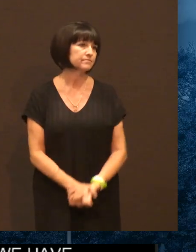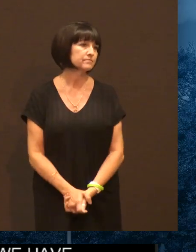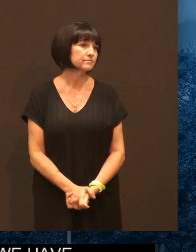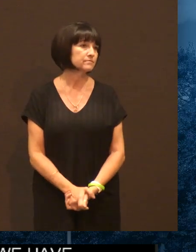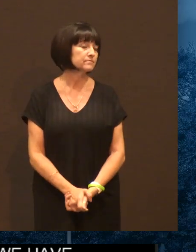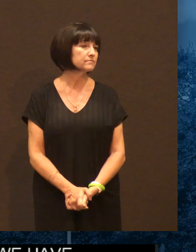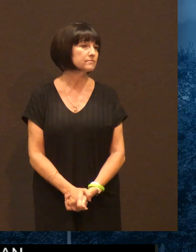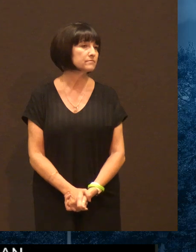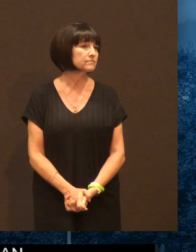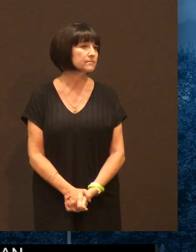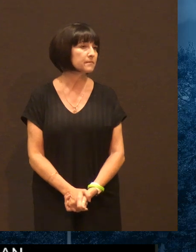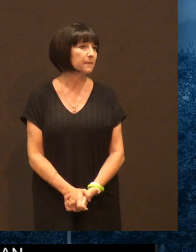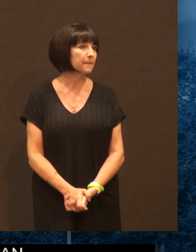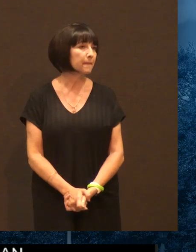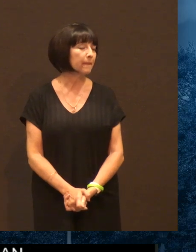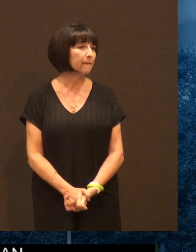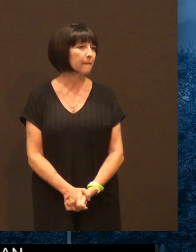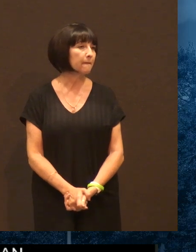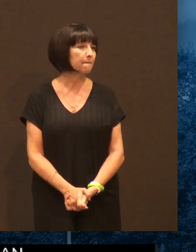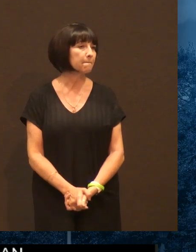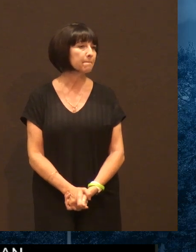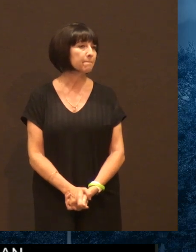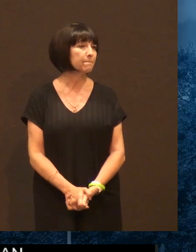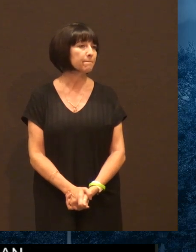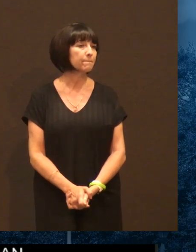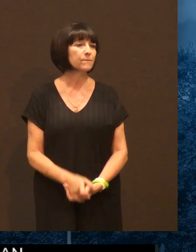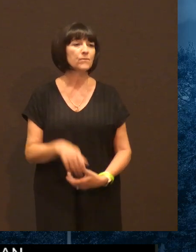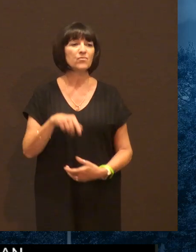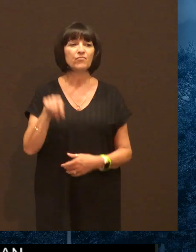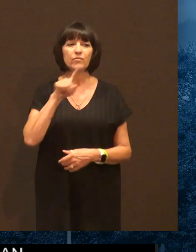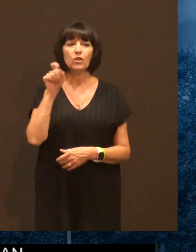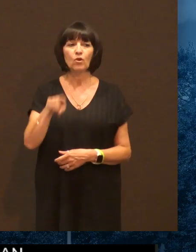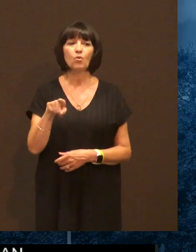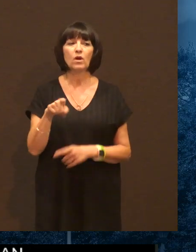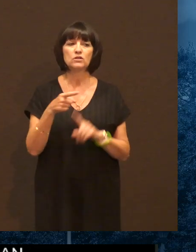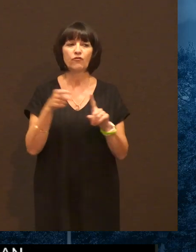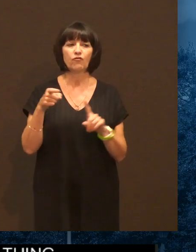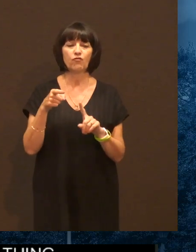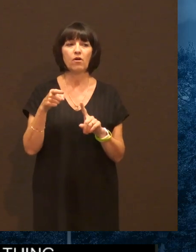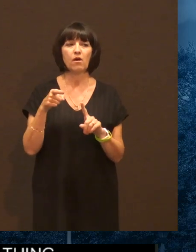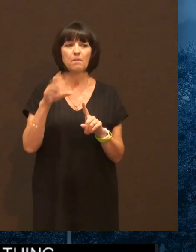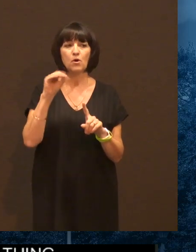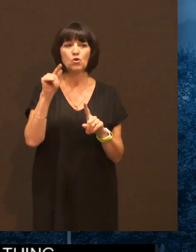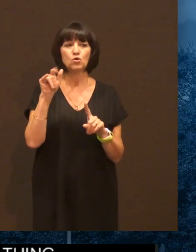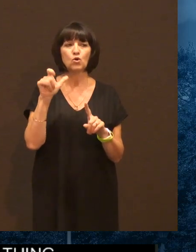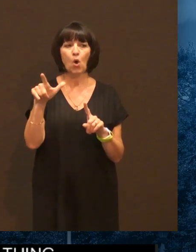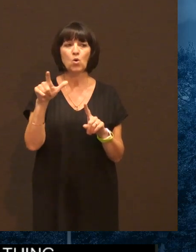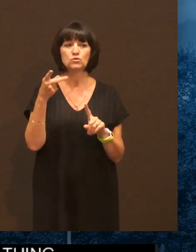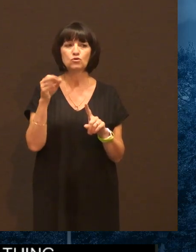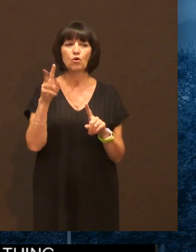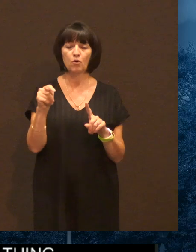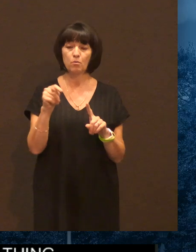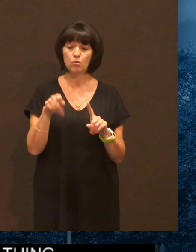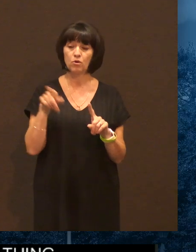All right, this question is from Susan Canfora at Coastal Point. What is the governor's timetable for allowing bars to reopen as they were at the end of